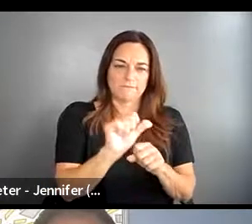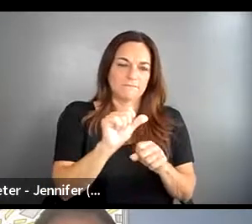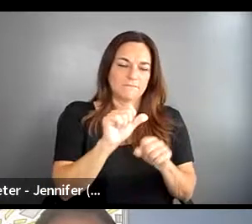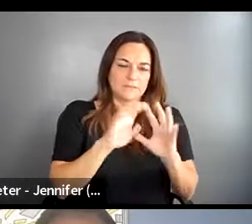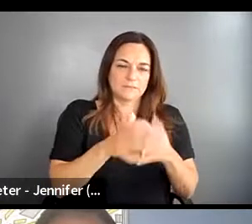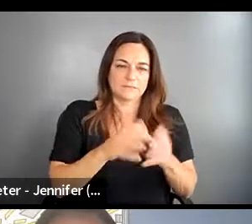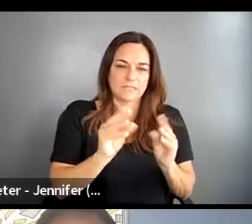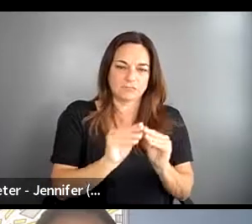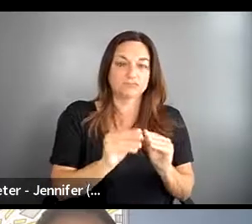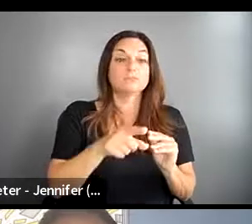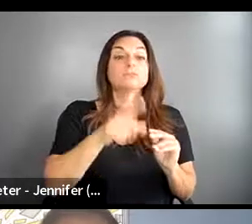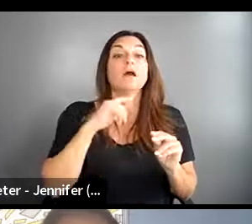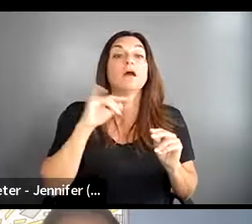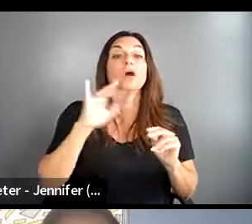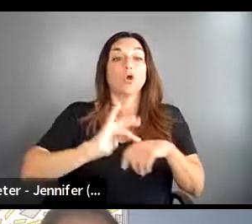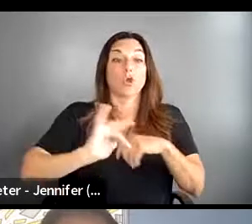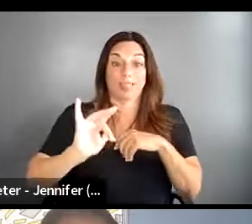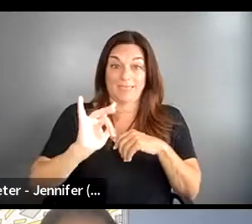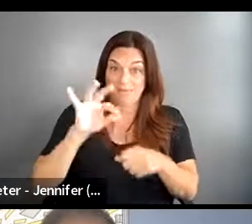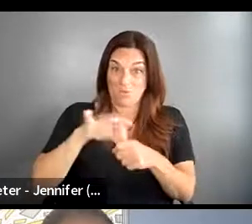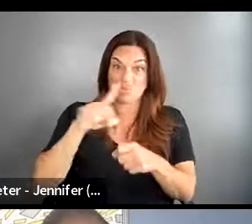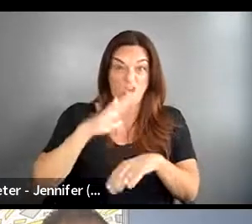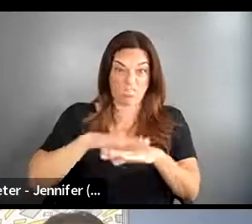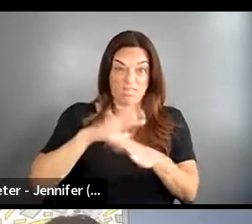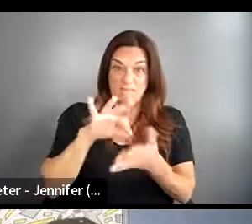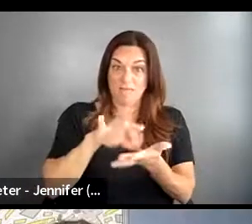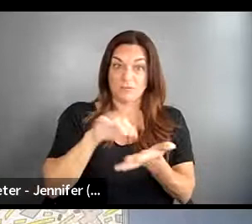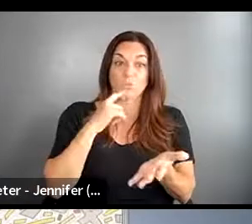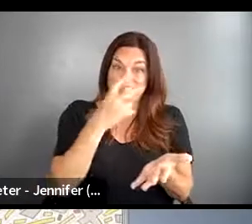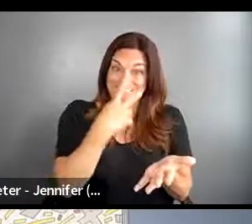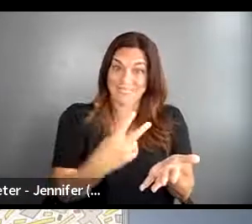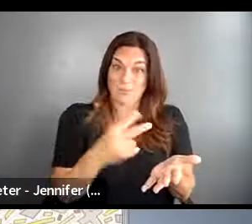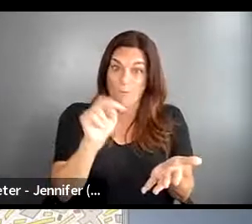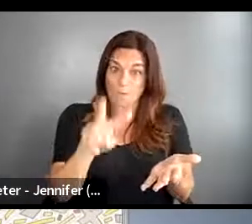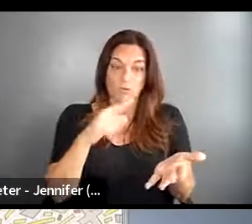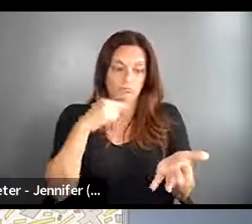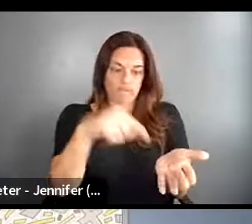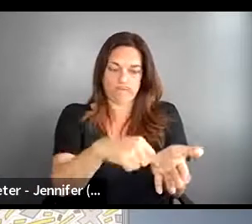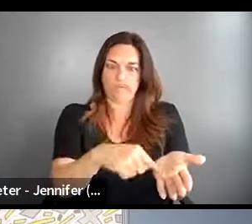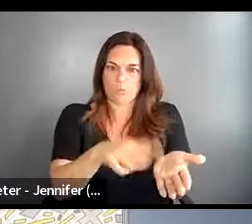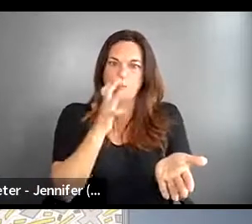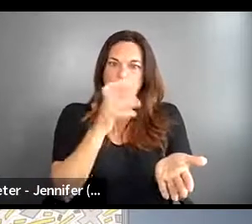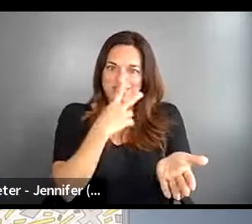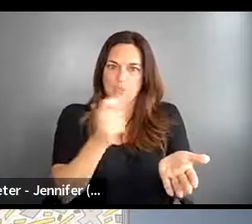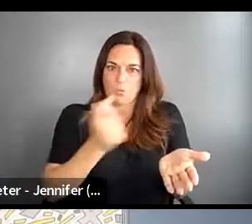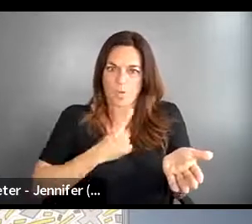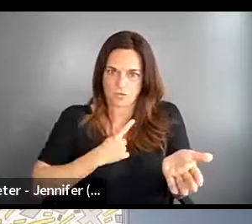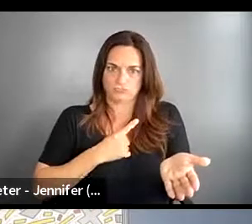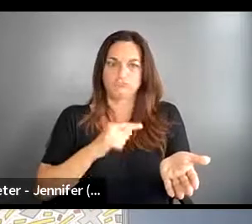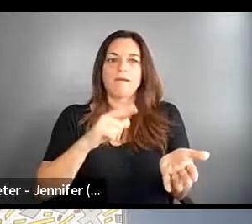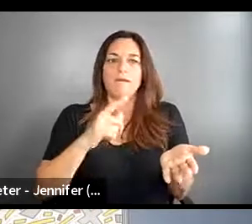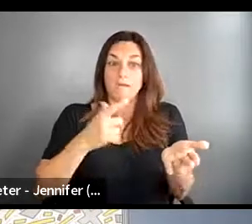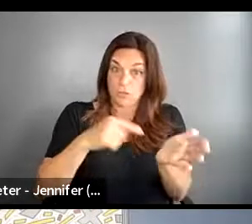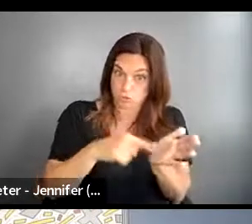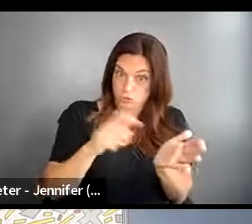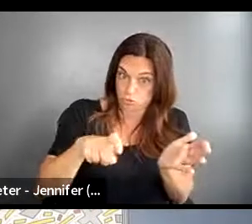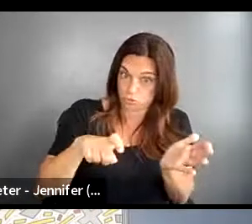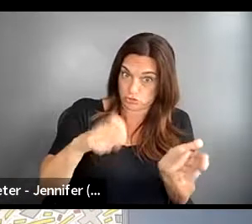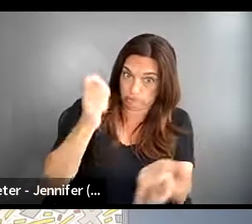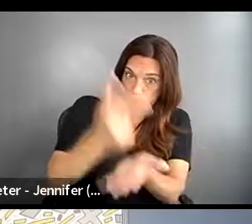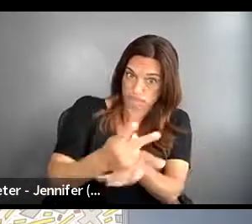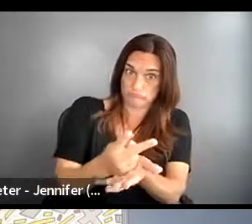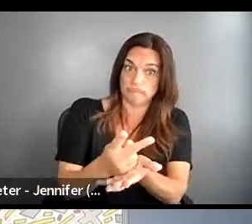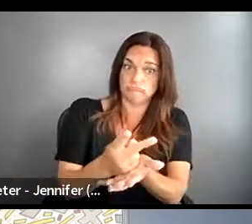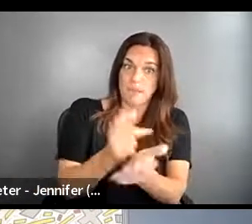on the ballot. When you go to the polls in November, you will see a referendum question asking if we should grant the